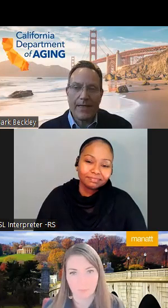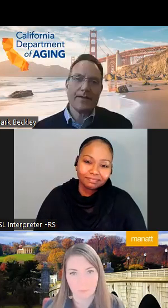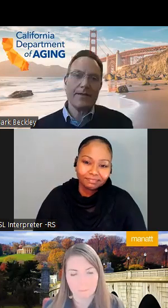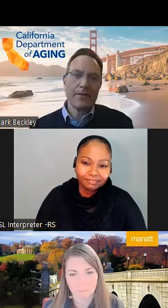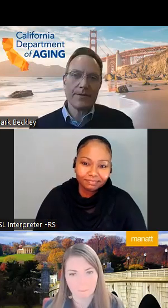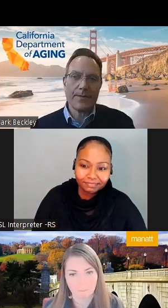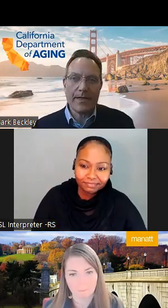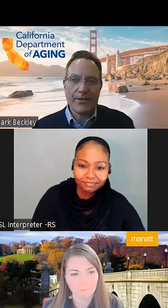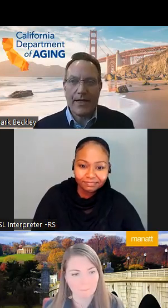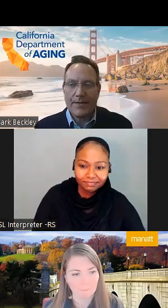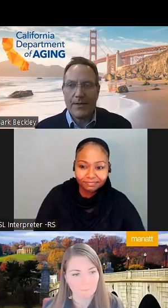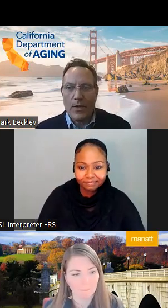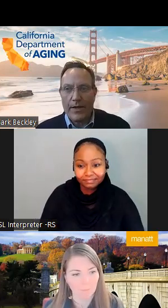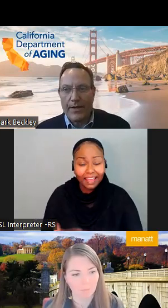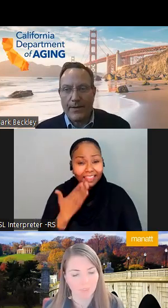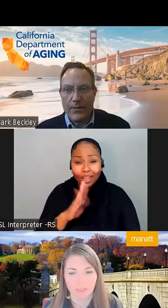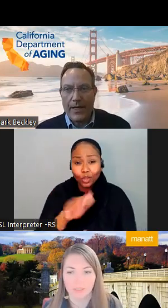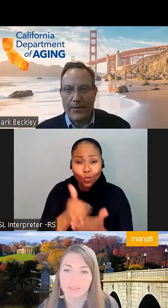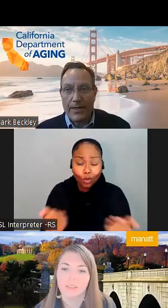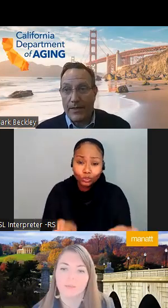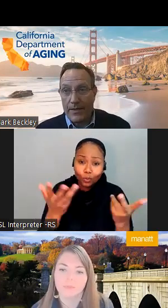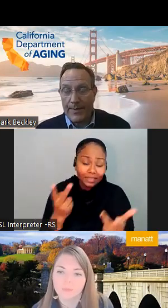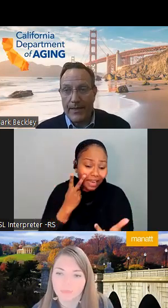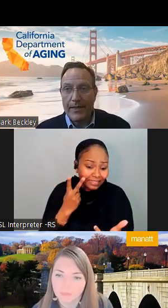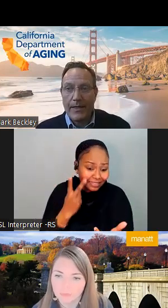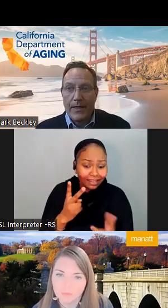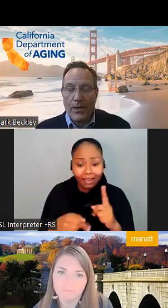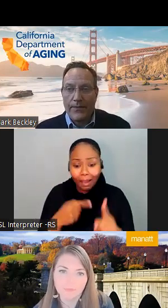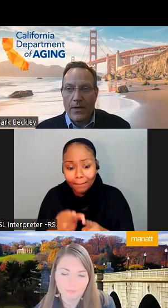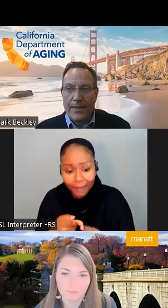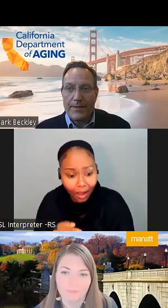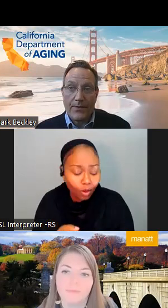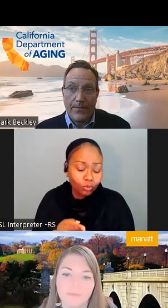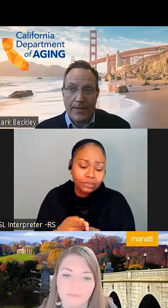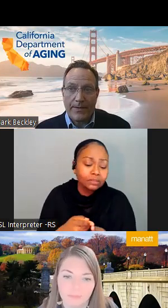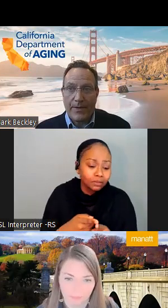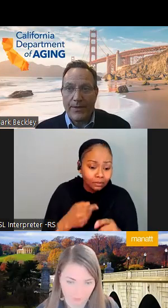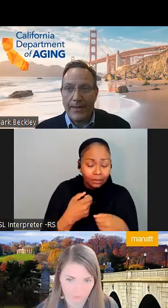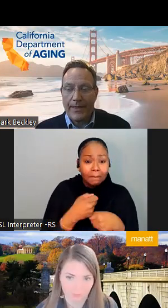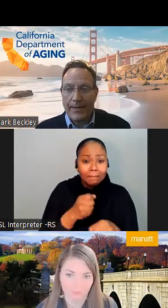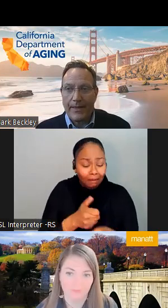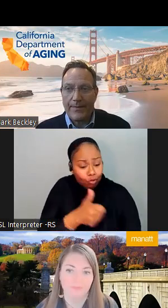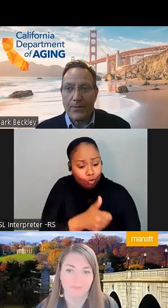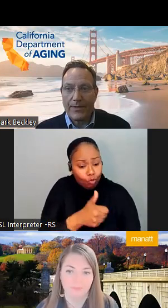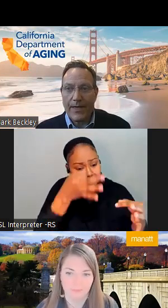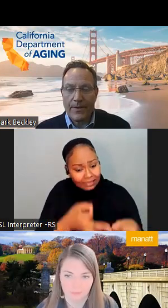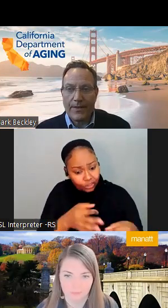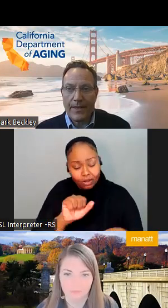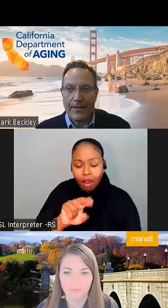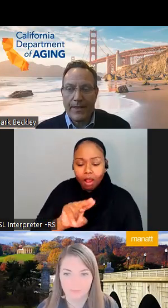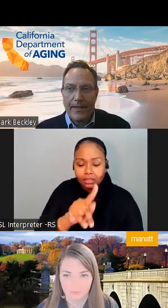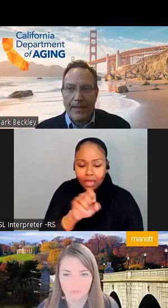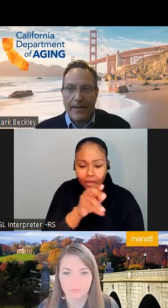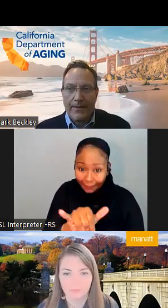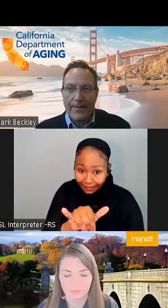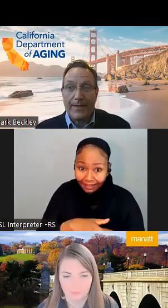Great, yes, thank you all so much. Yeah, I see a lot around autonomy, a lot of comments around flexibility. So we'll definitely